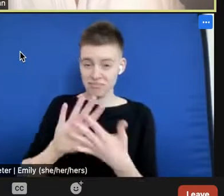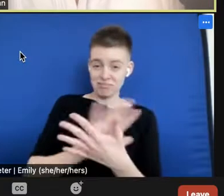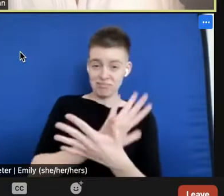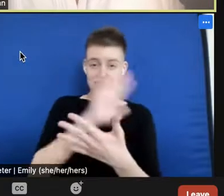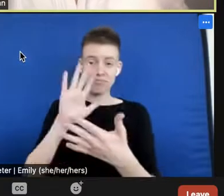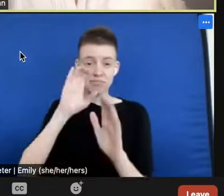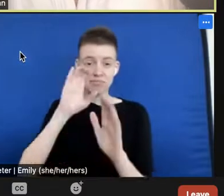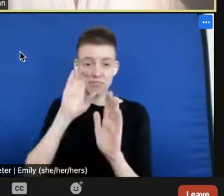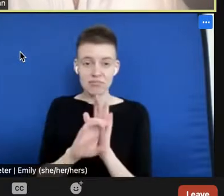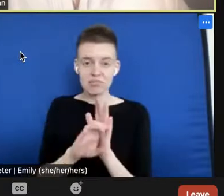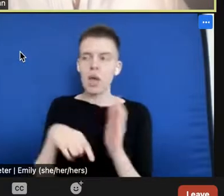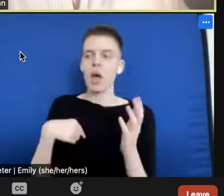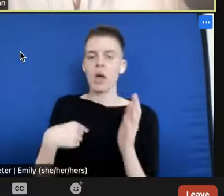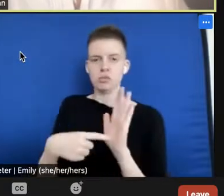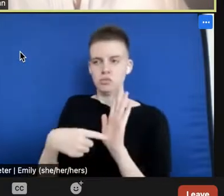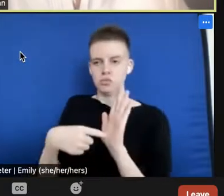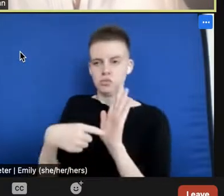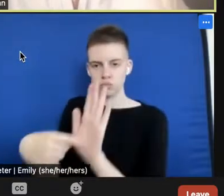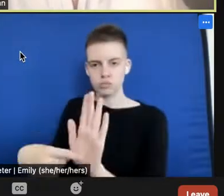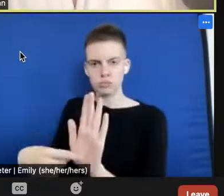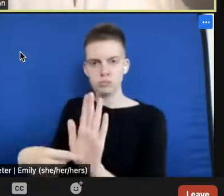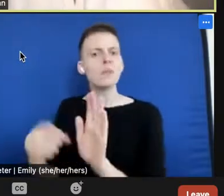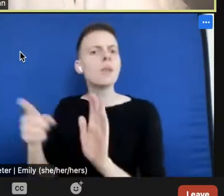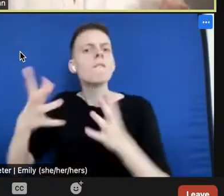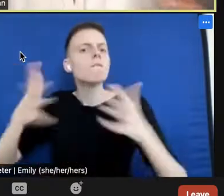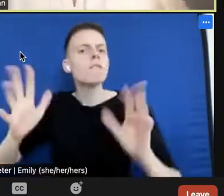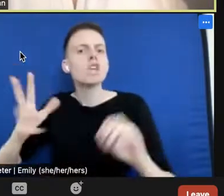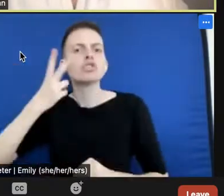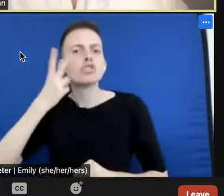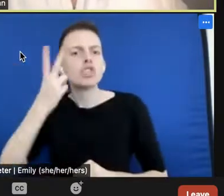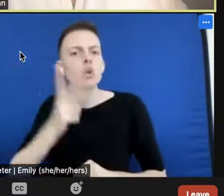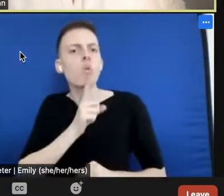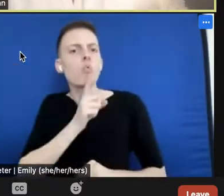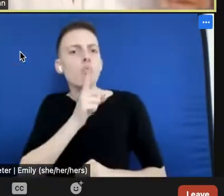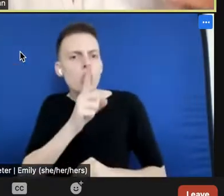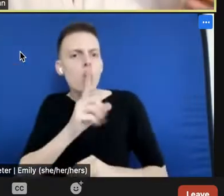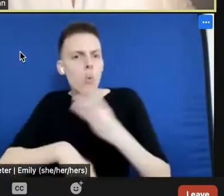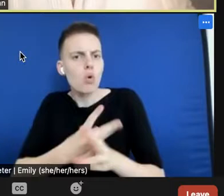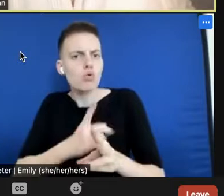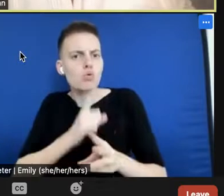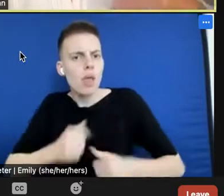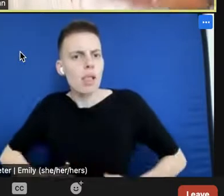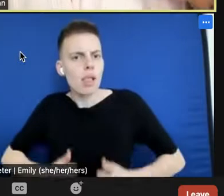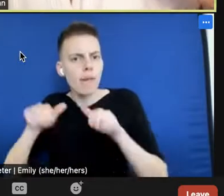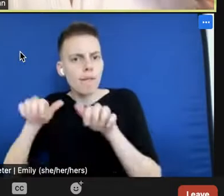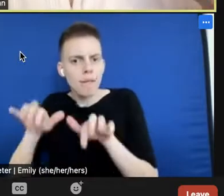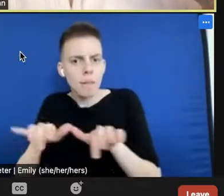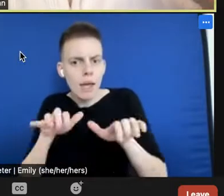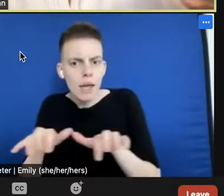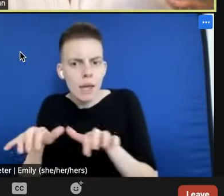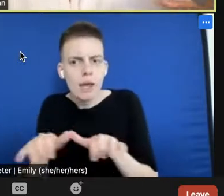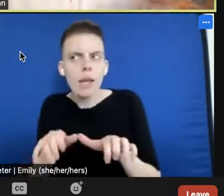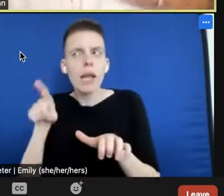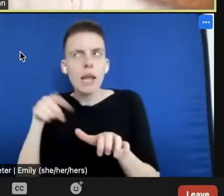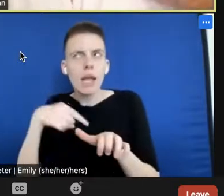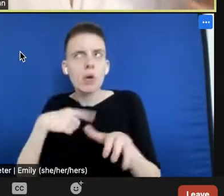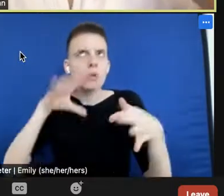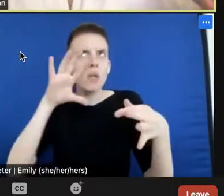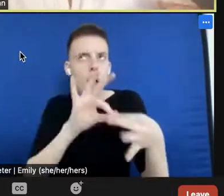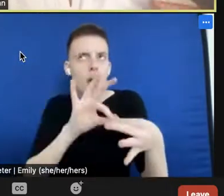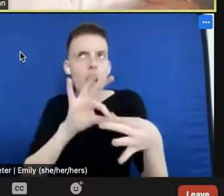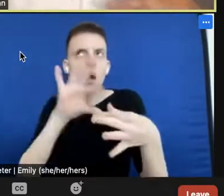a picture that was a realistic color photograph and was sort of catching on that these categories repeat. So if there's a fan